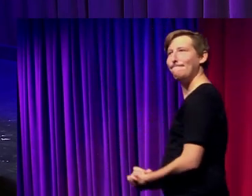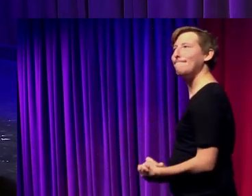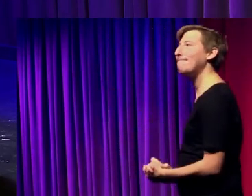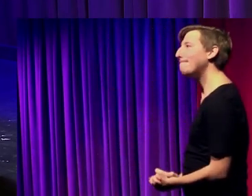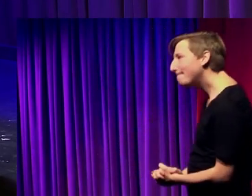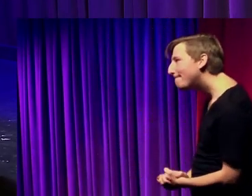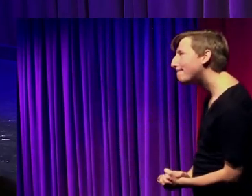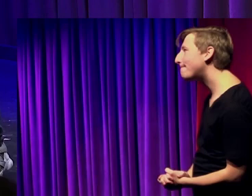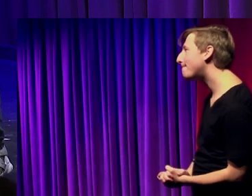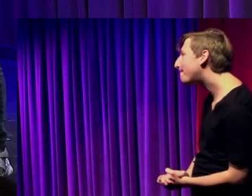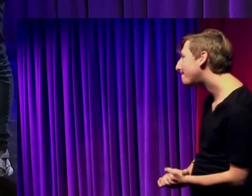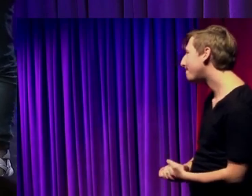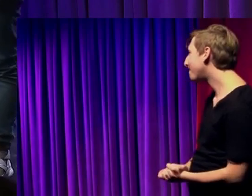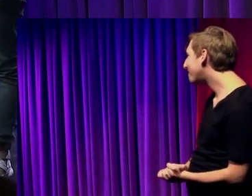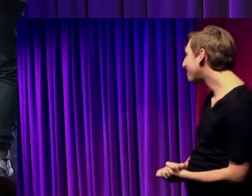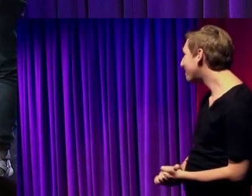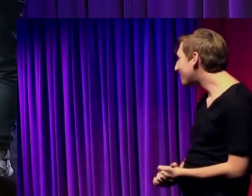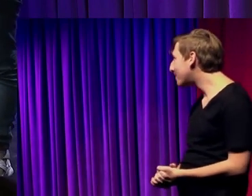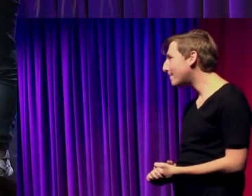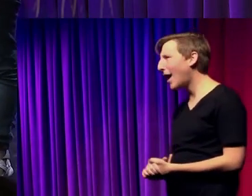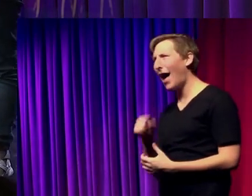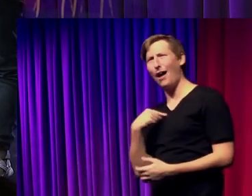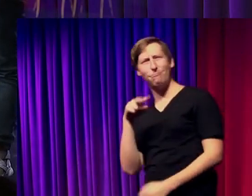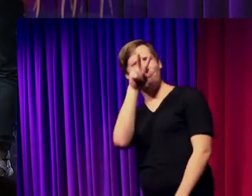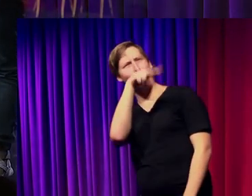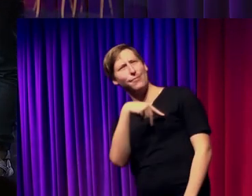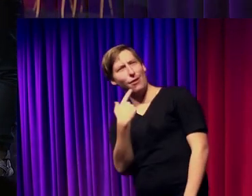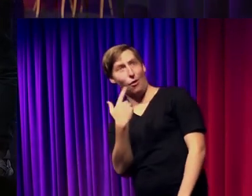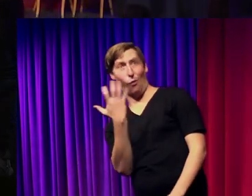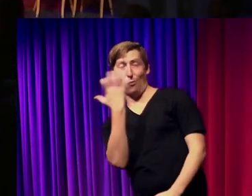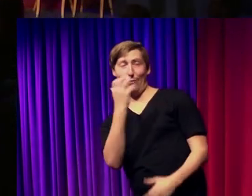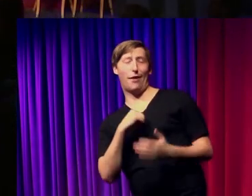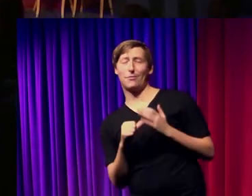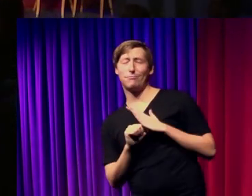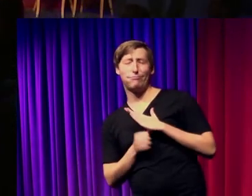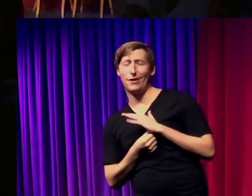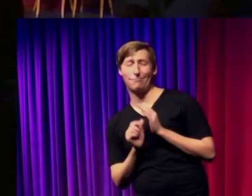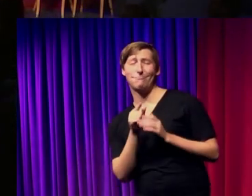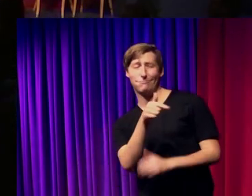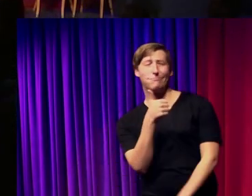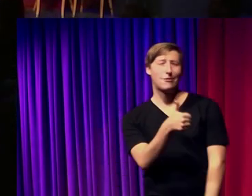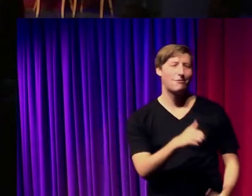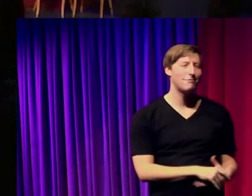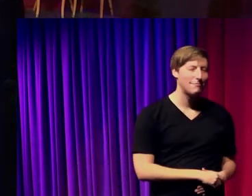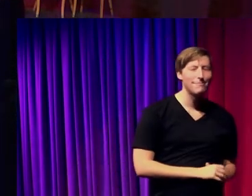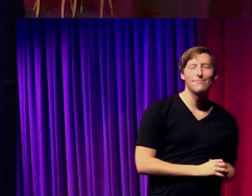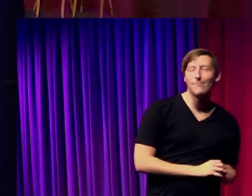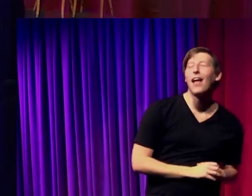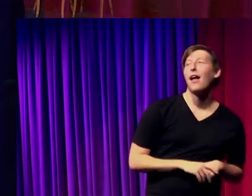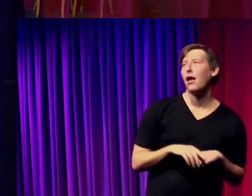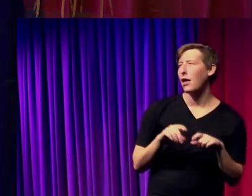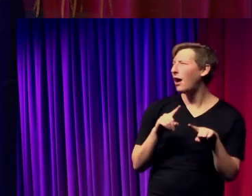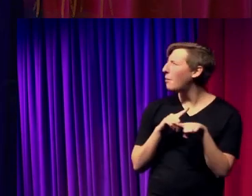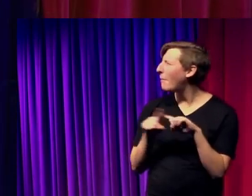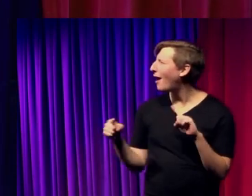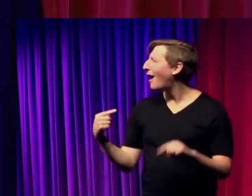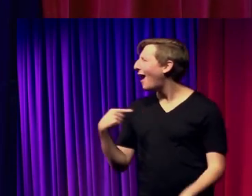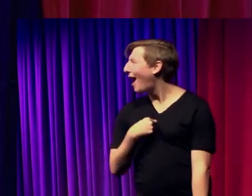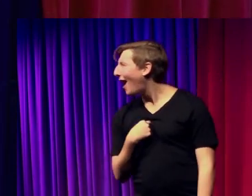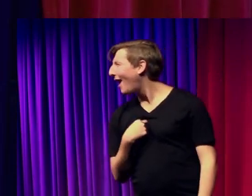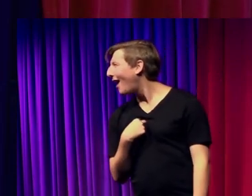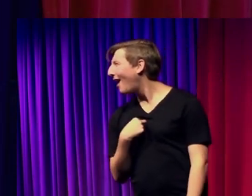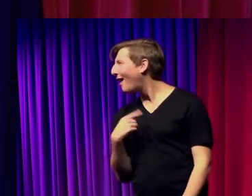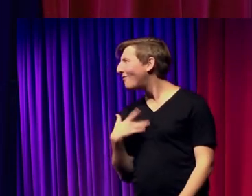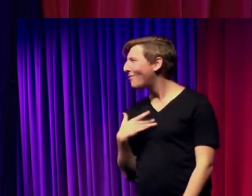that way. And I was like, good, very impressive, nice. But I felt kind of